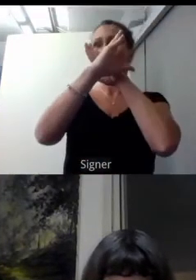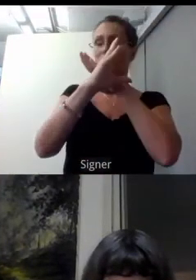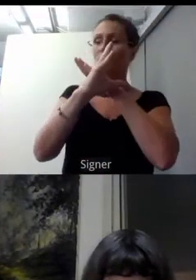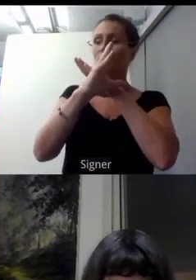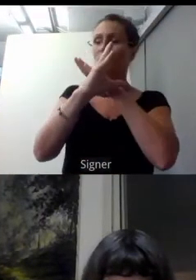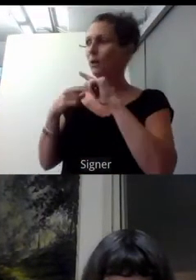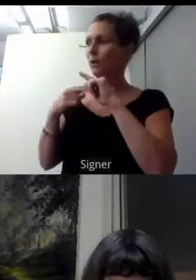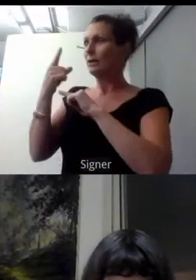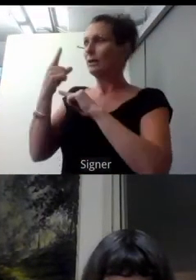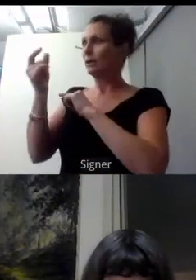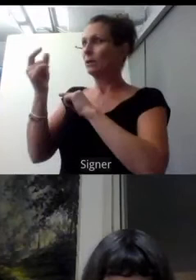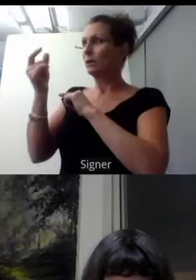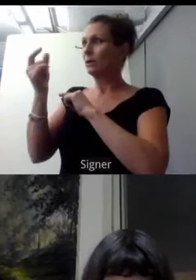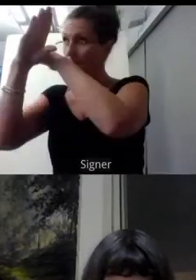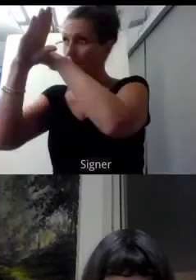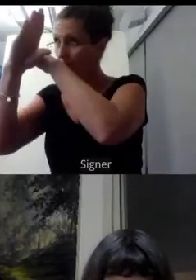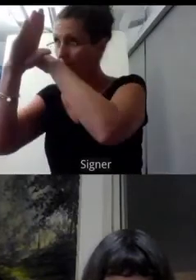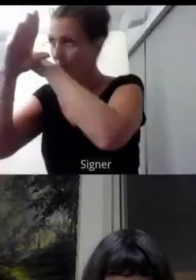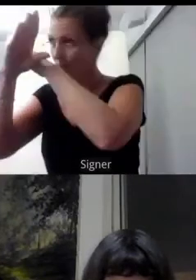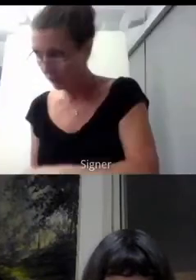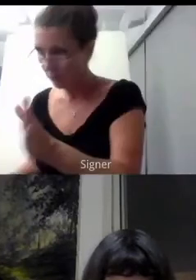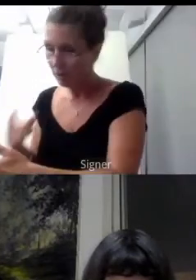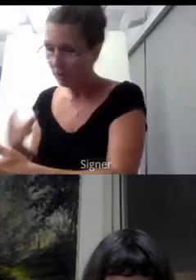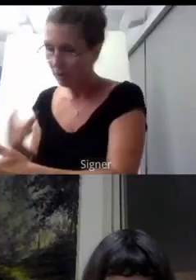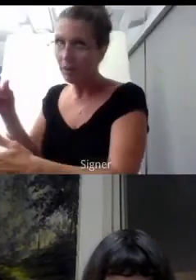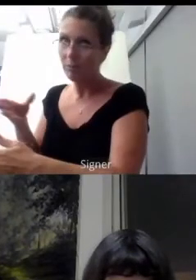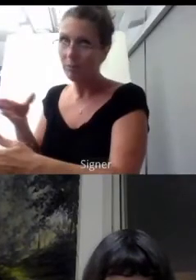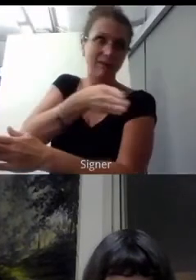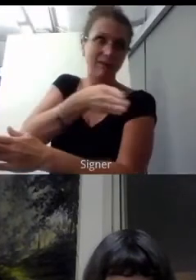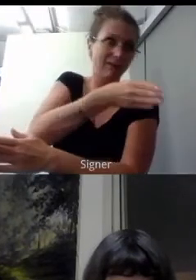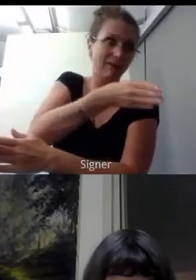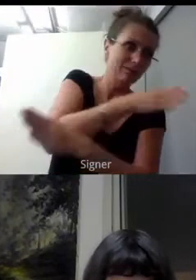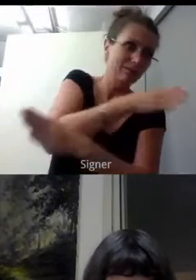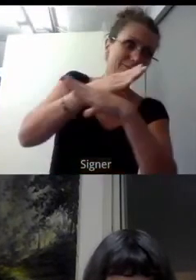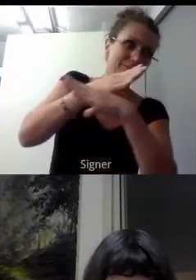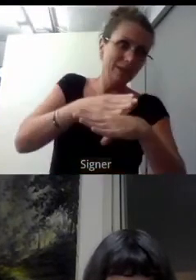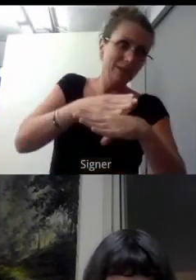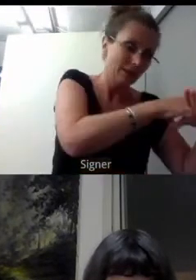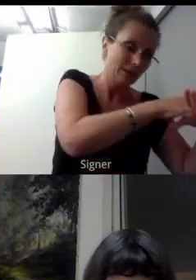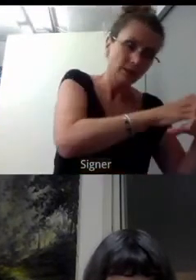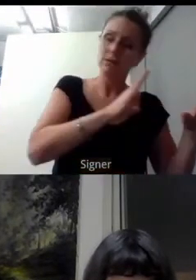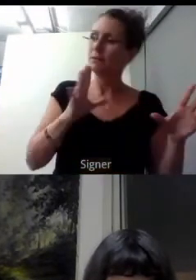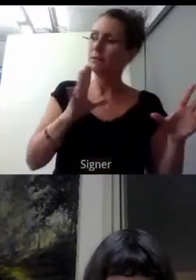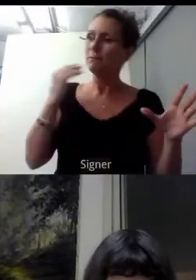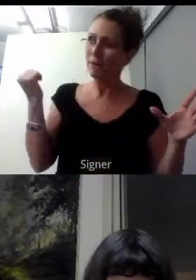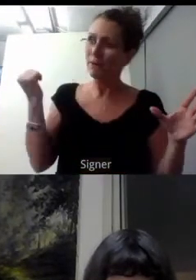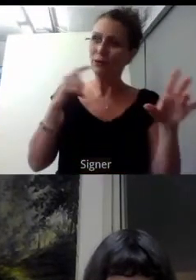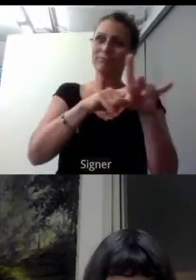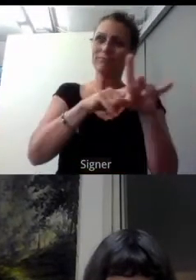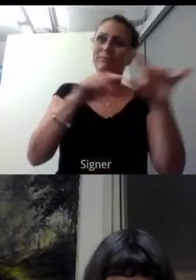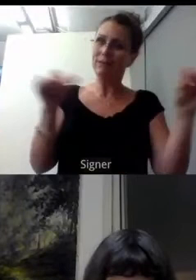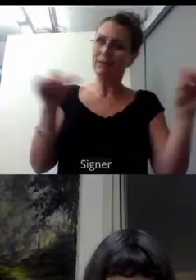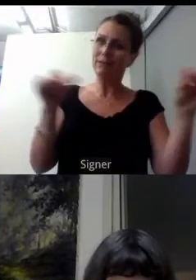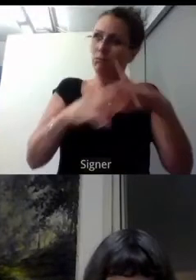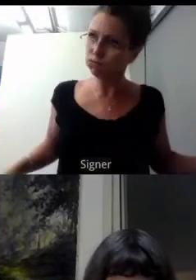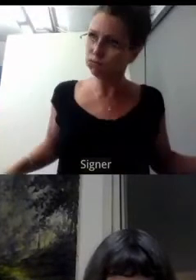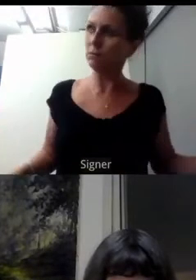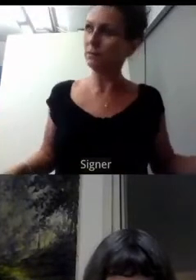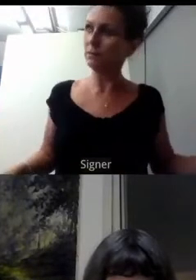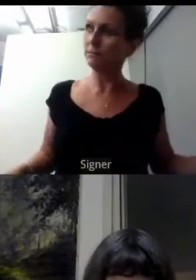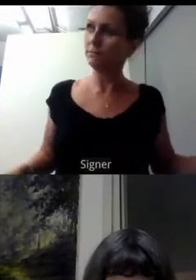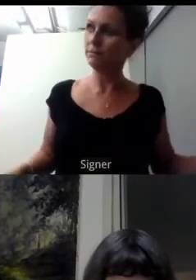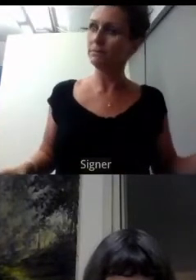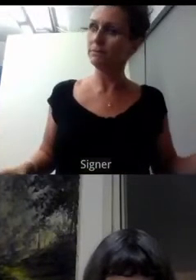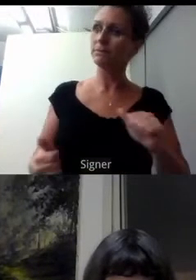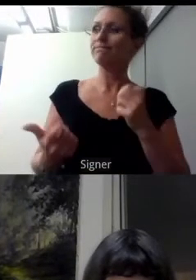matter what disability law we have. I think the message that we've heard from the